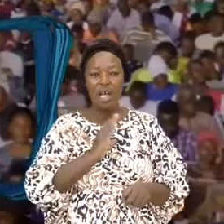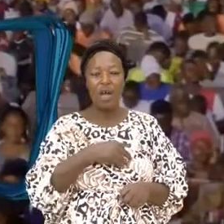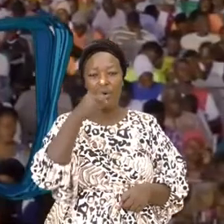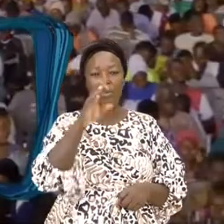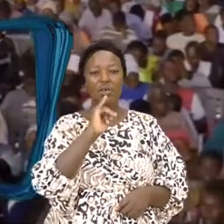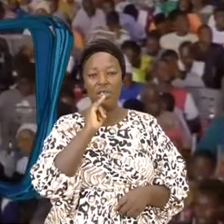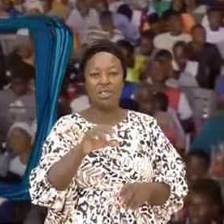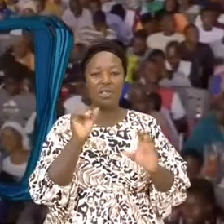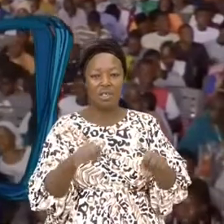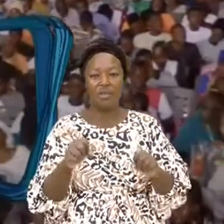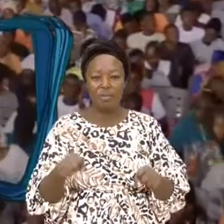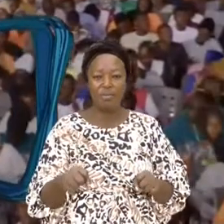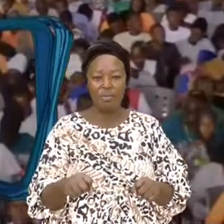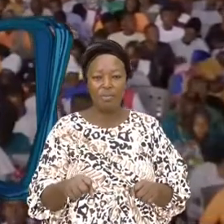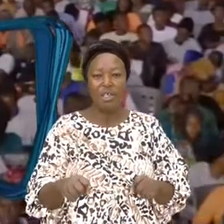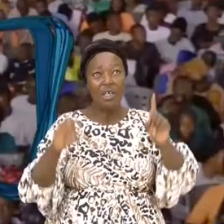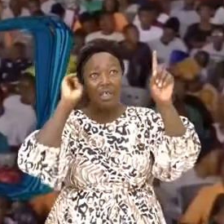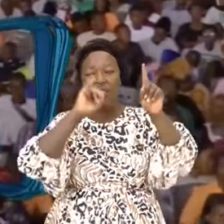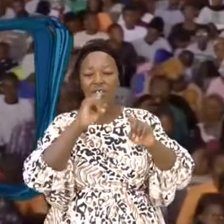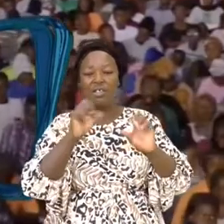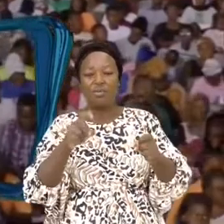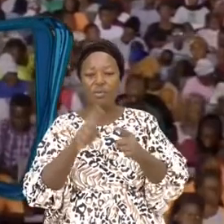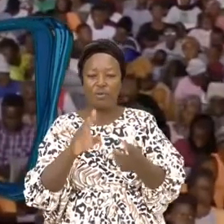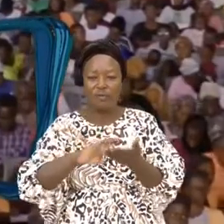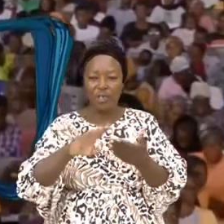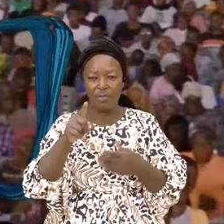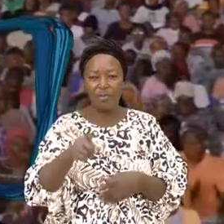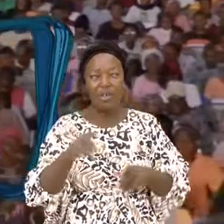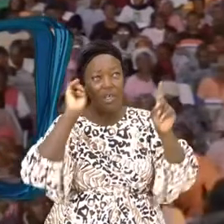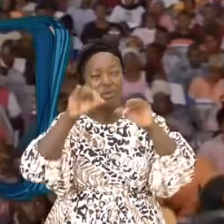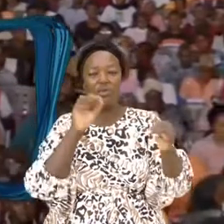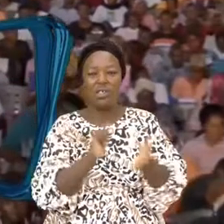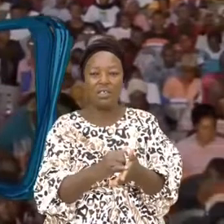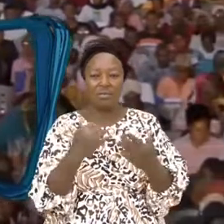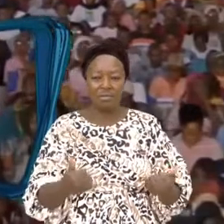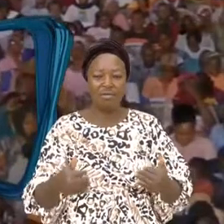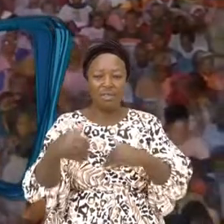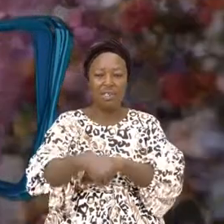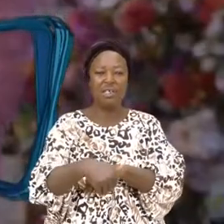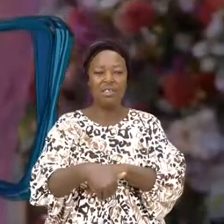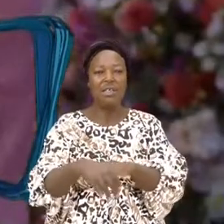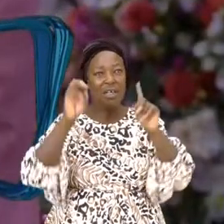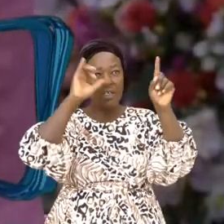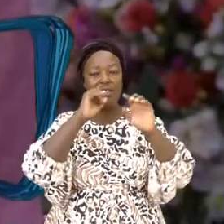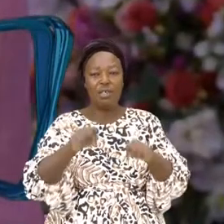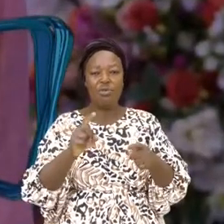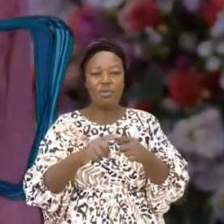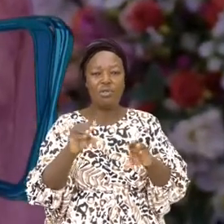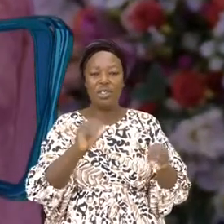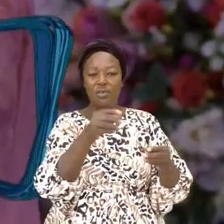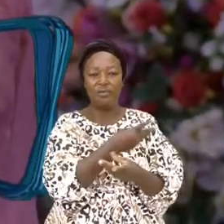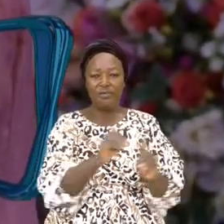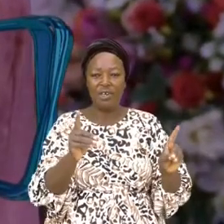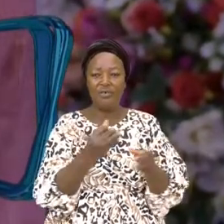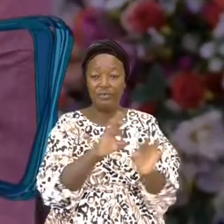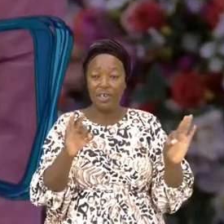able, is able to forgive you. He will do that tonight. He's able to set you free. He will do